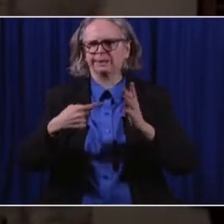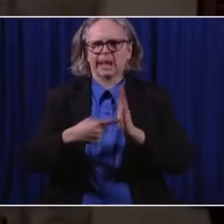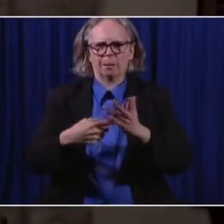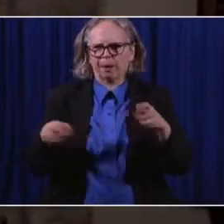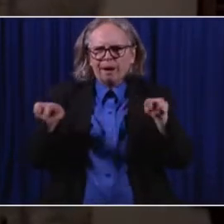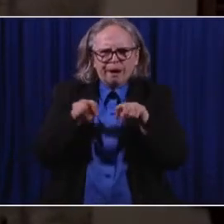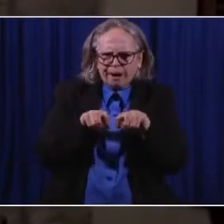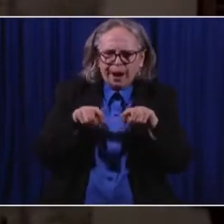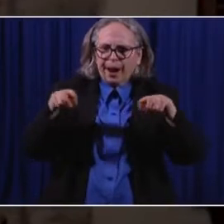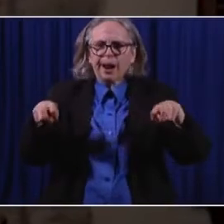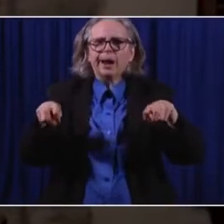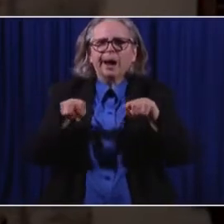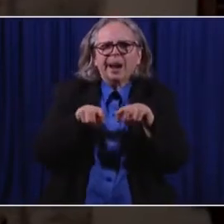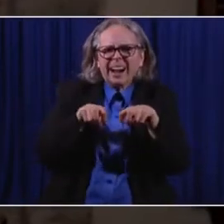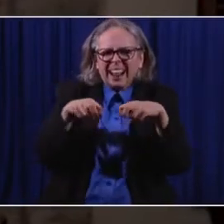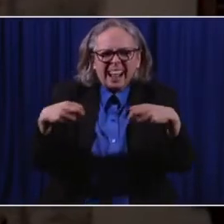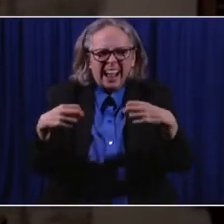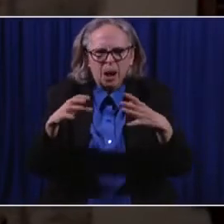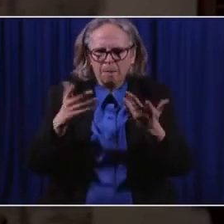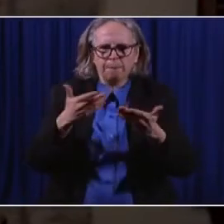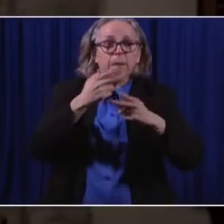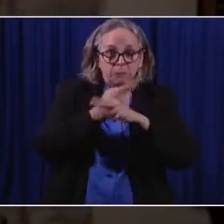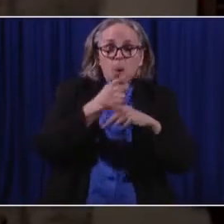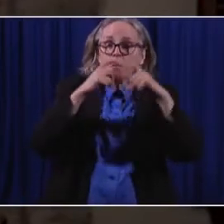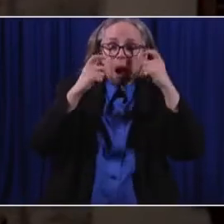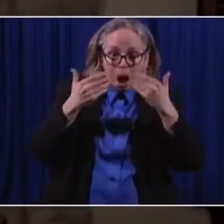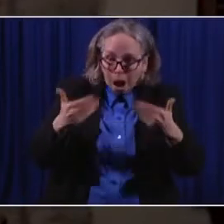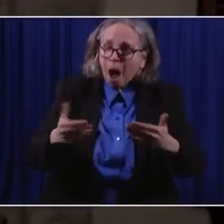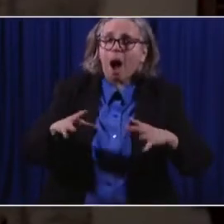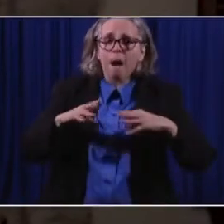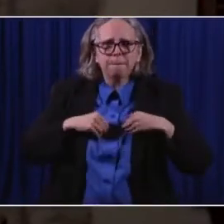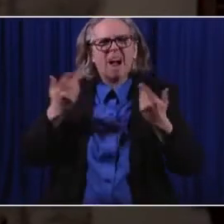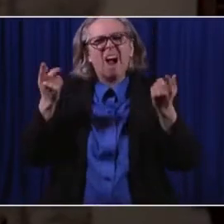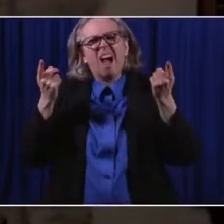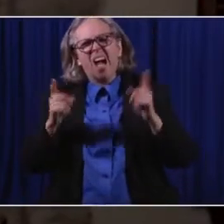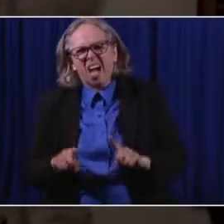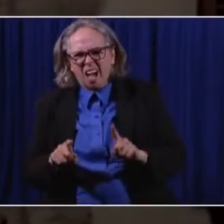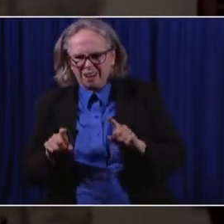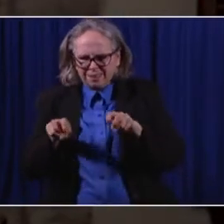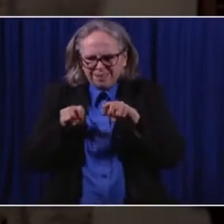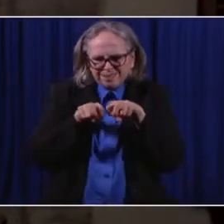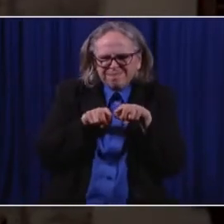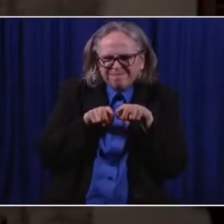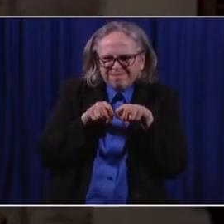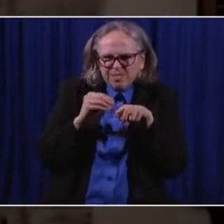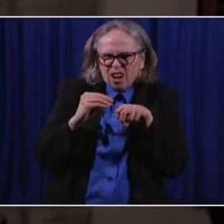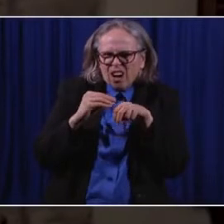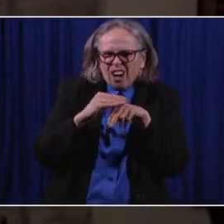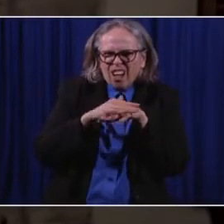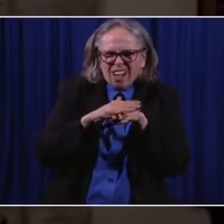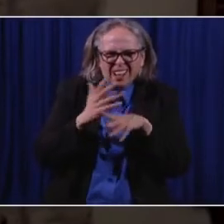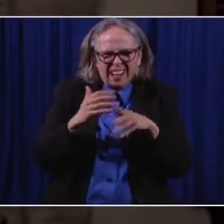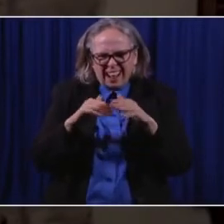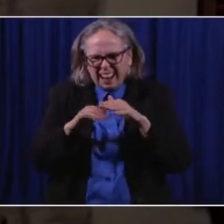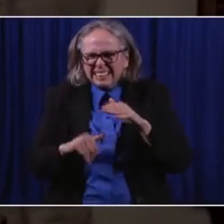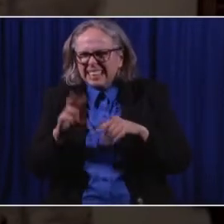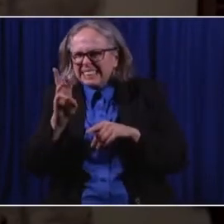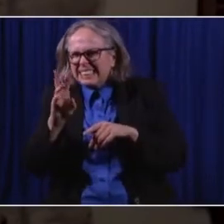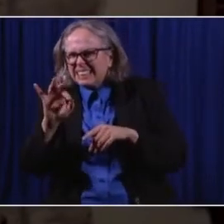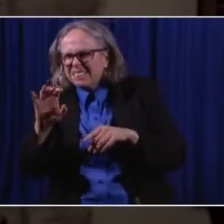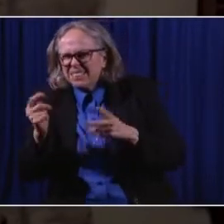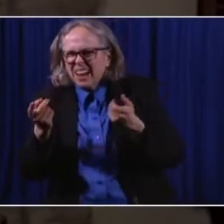Everyone has a mask on, but they're within 6 feet of each other. More crowded than they don't have the ability